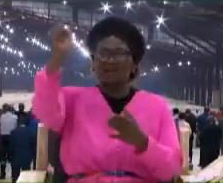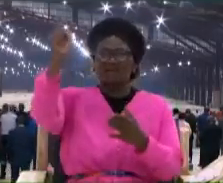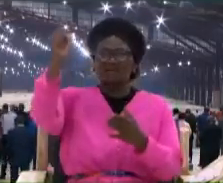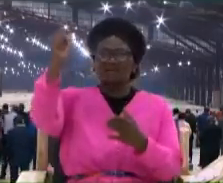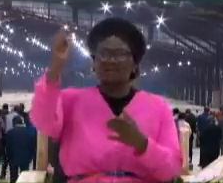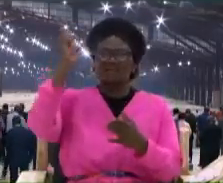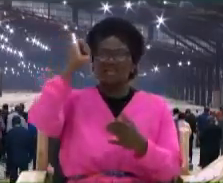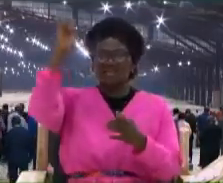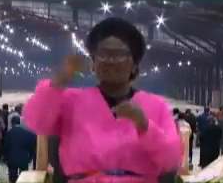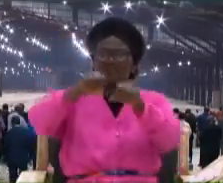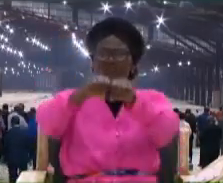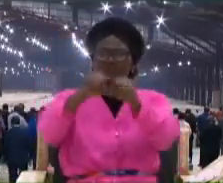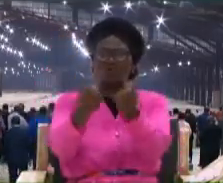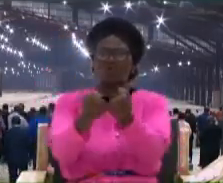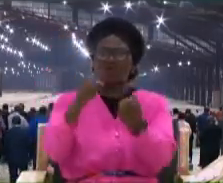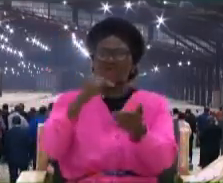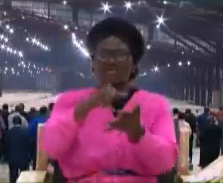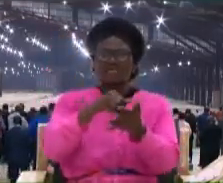he broke it